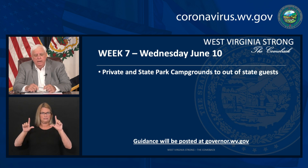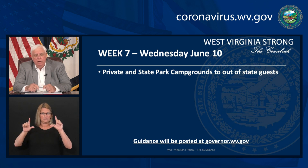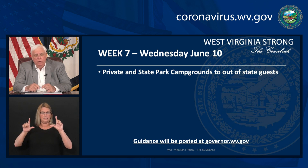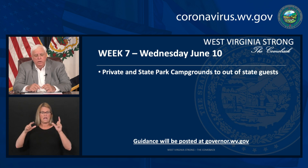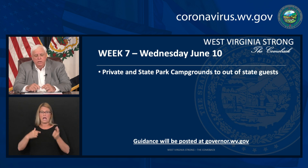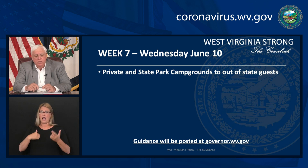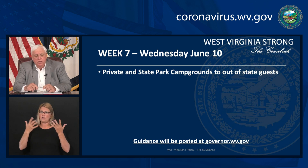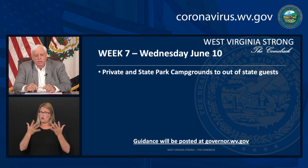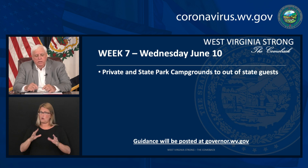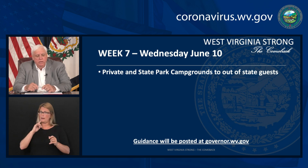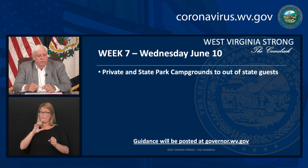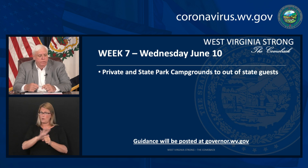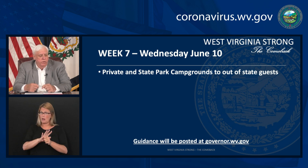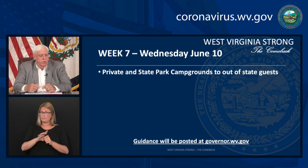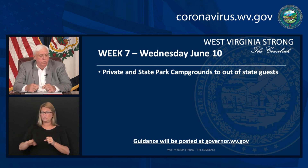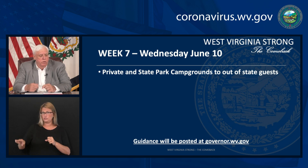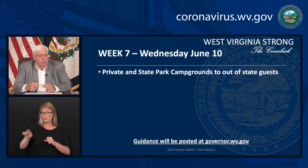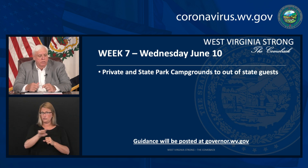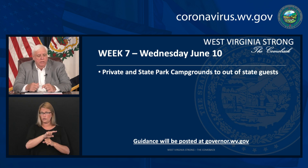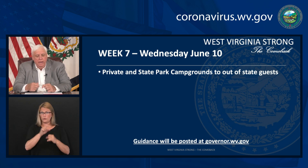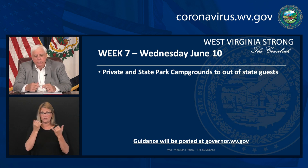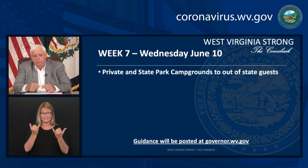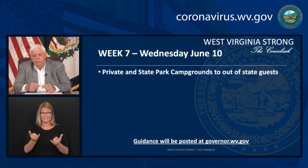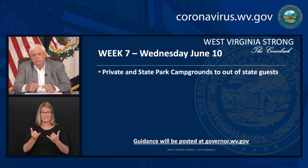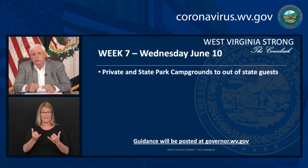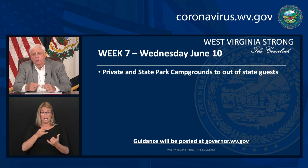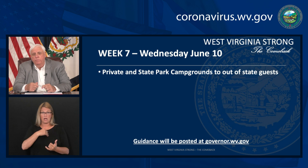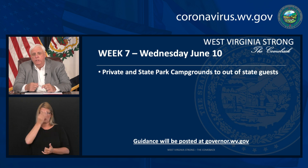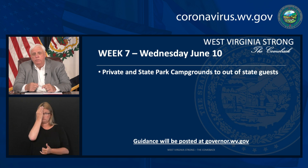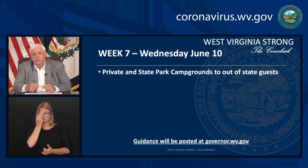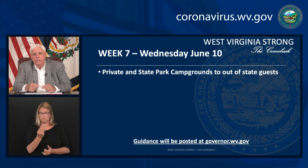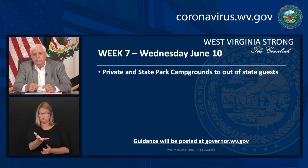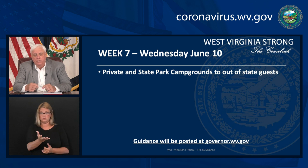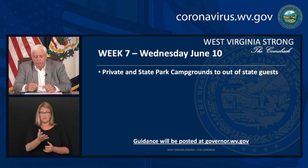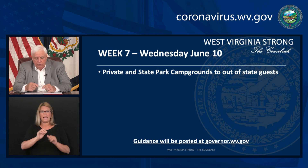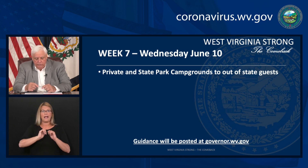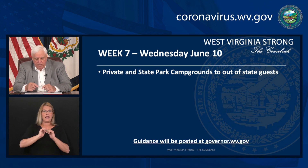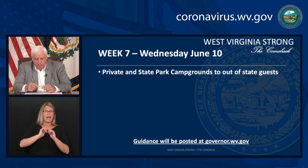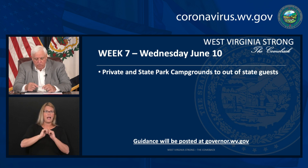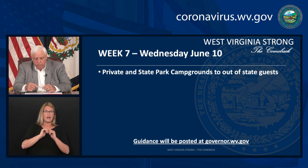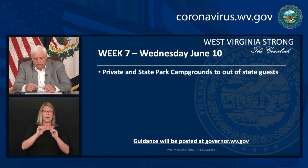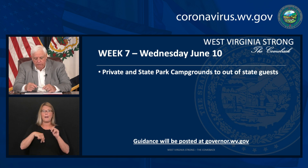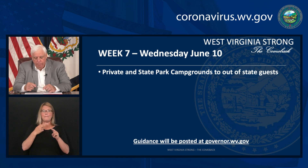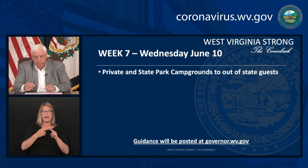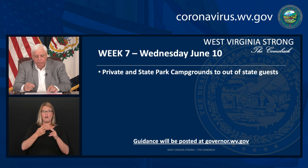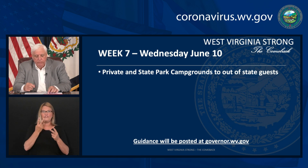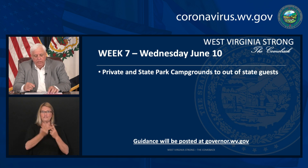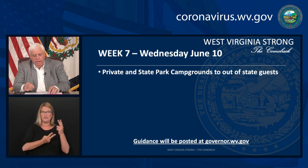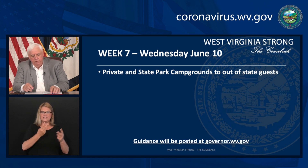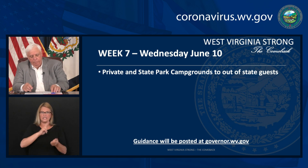today that I would give you guidances on visitation at nursing homes.